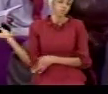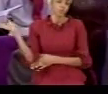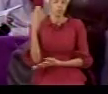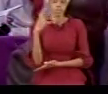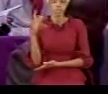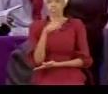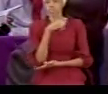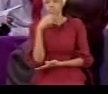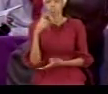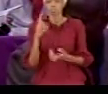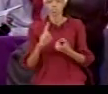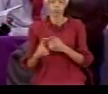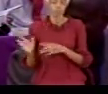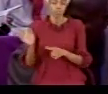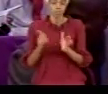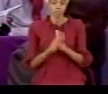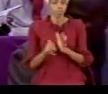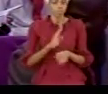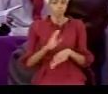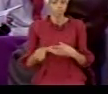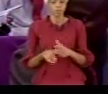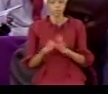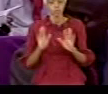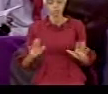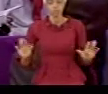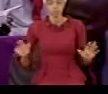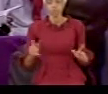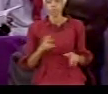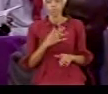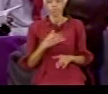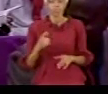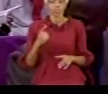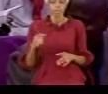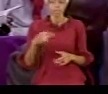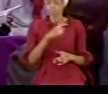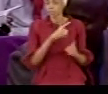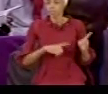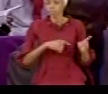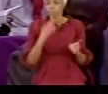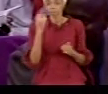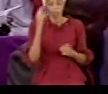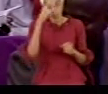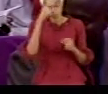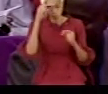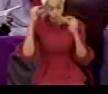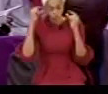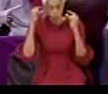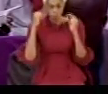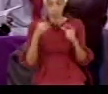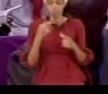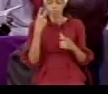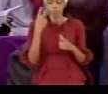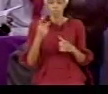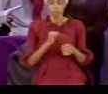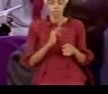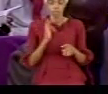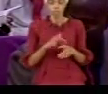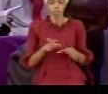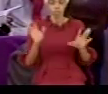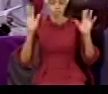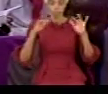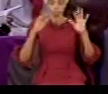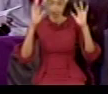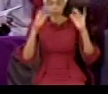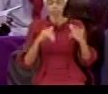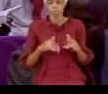hunger. Then said the Lord unto Moses, Behold, I will rain bread from heaven for you, and the people shall go out and gather